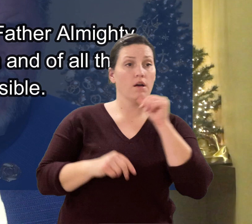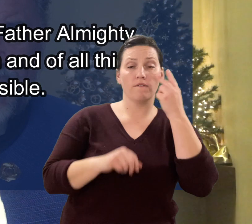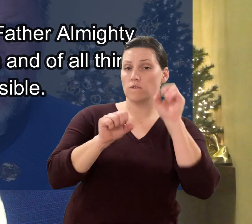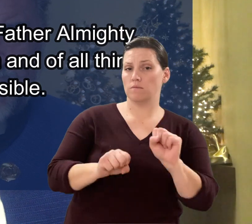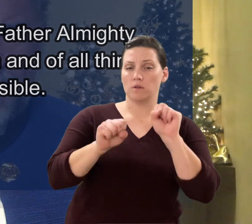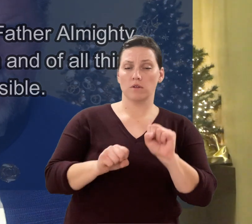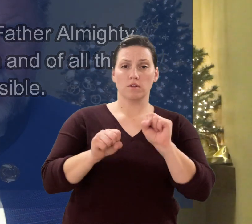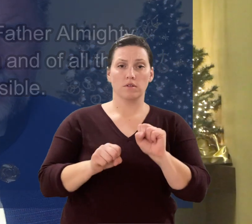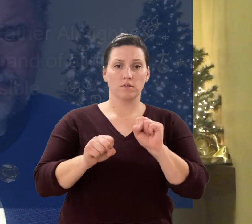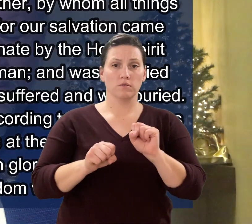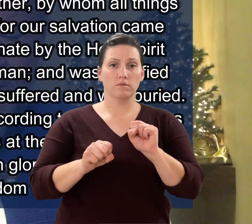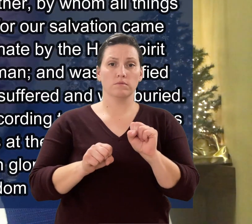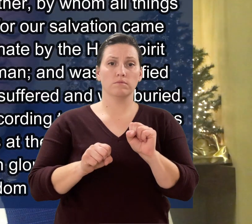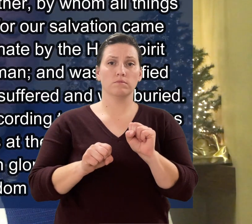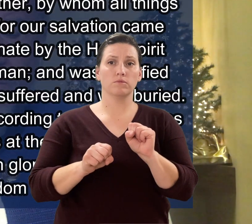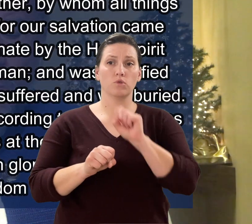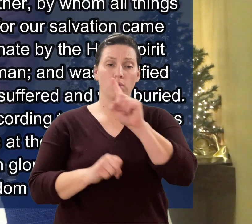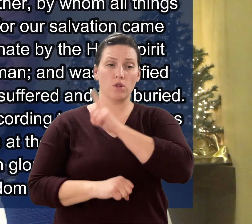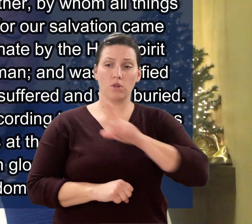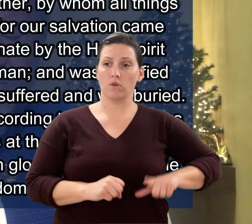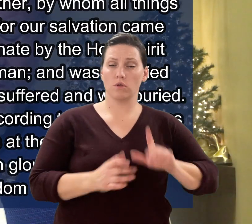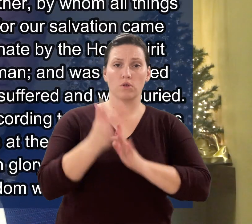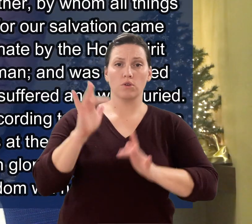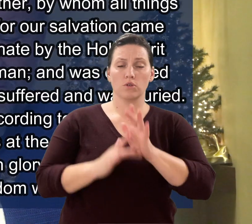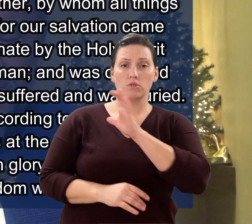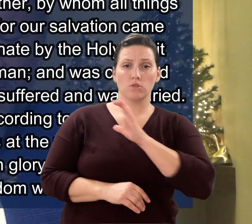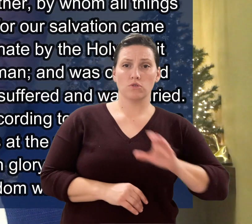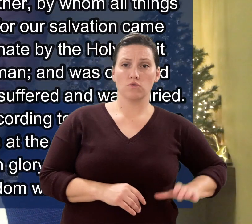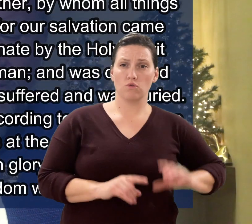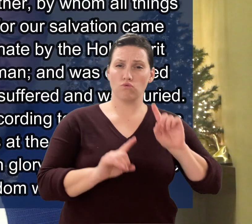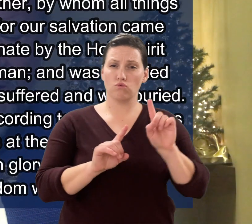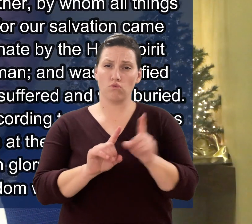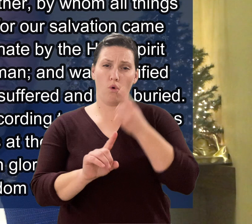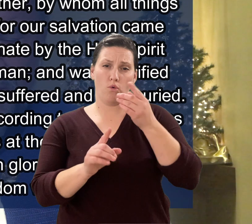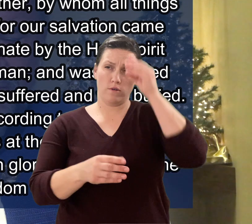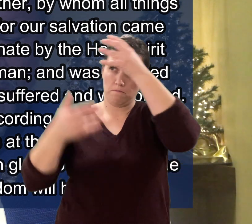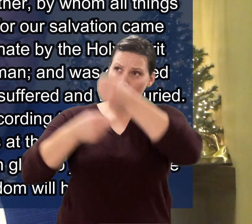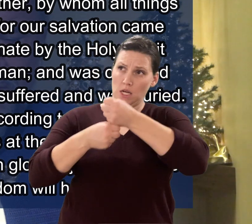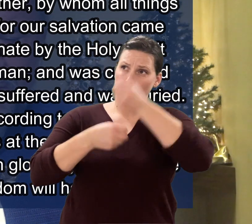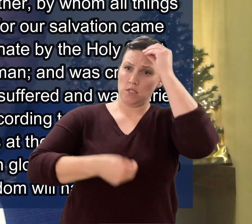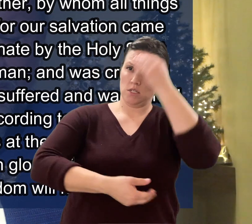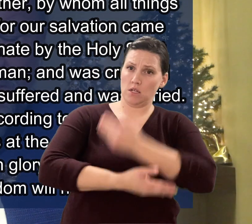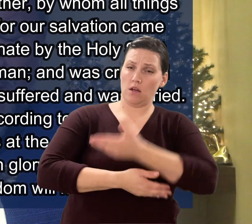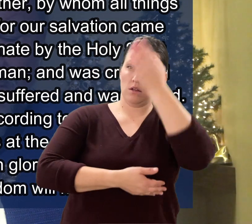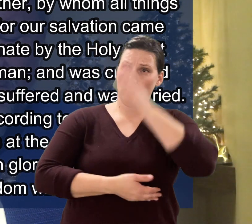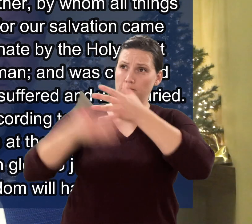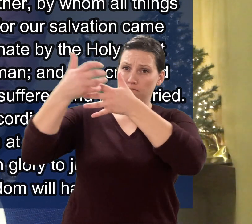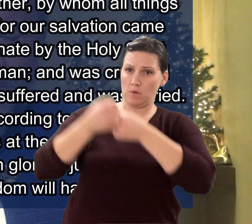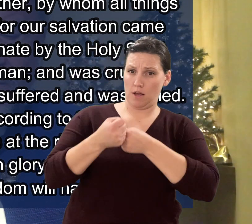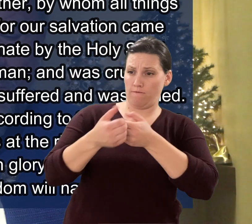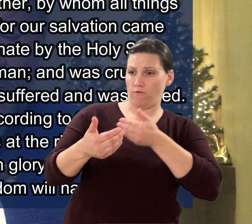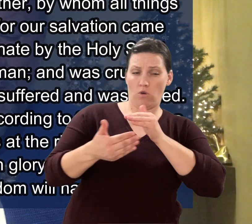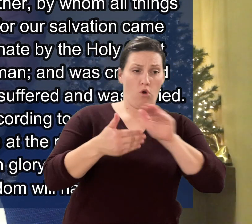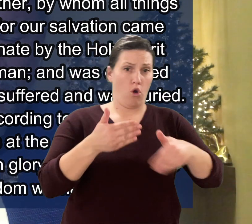visible and invisible, and in one Lord Jesus Christ, the only begotten Son of God, begotten of his